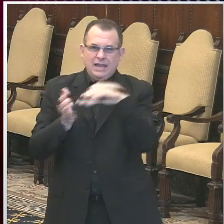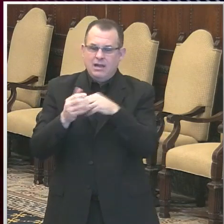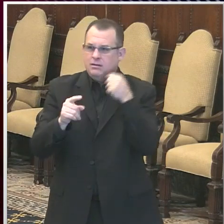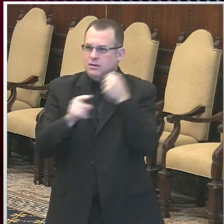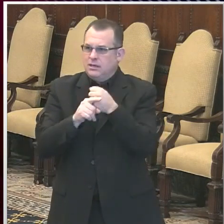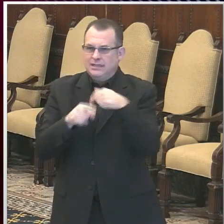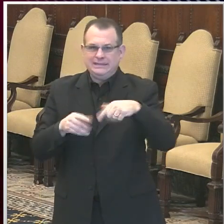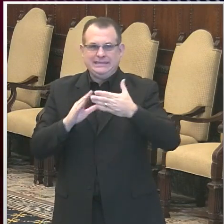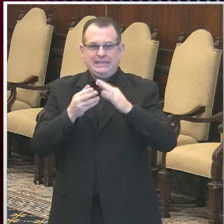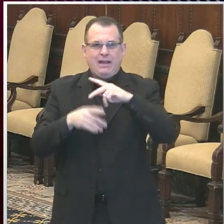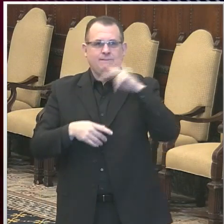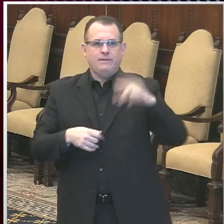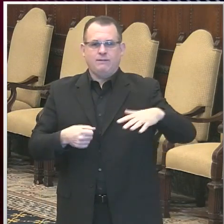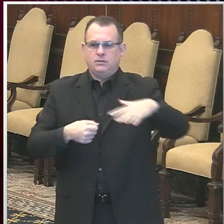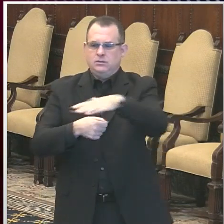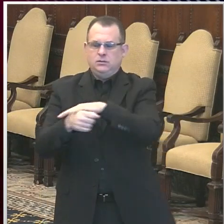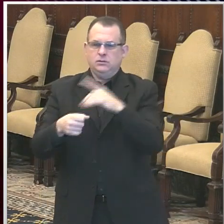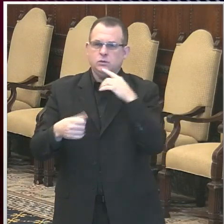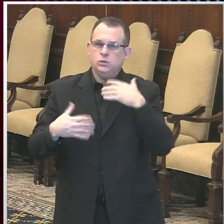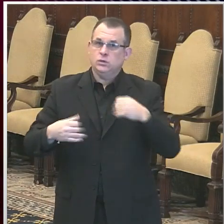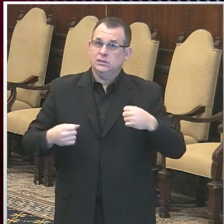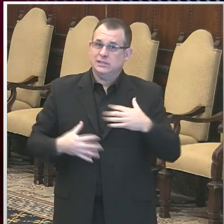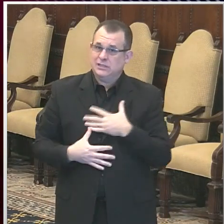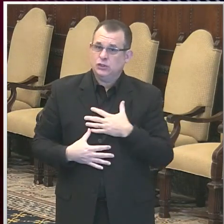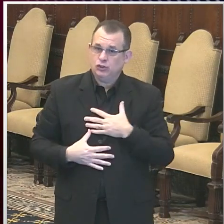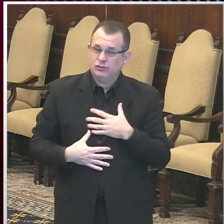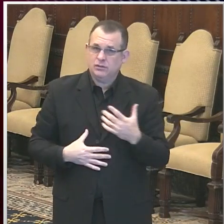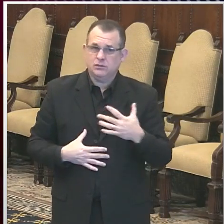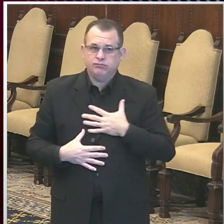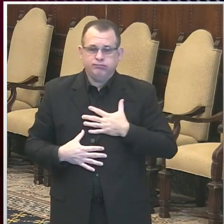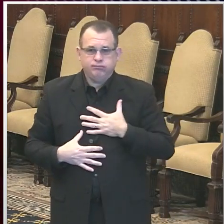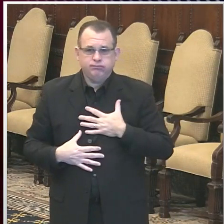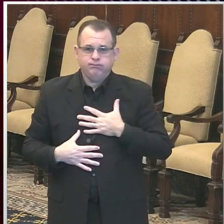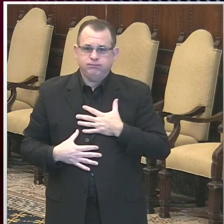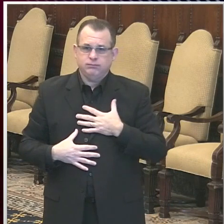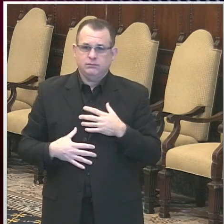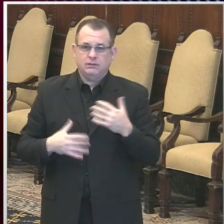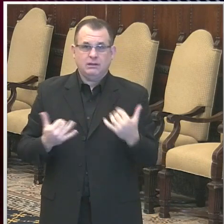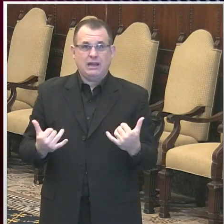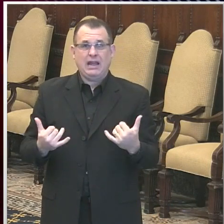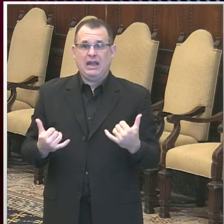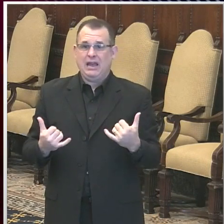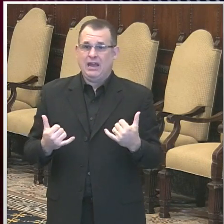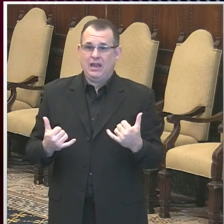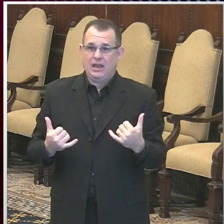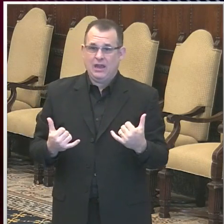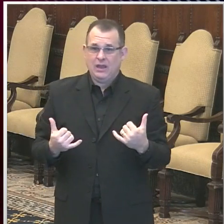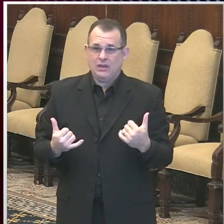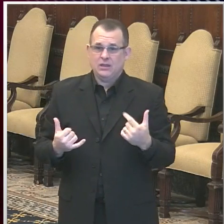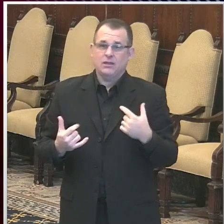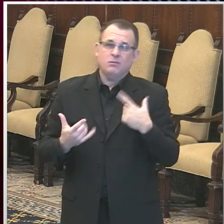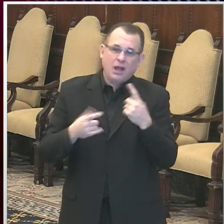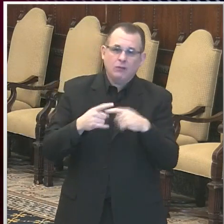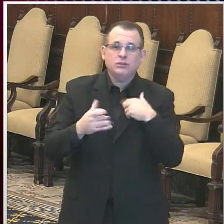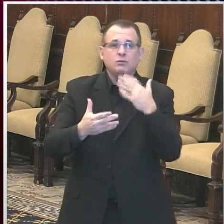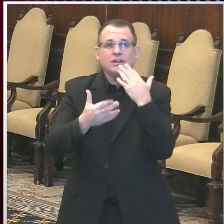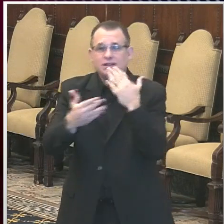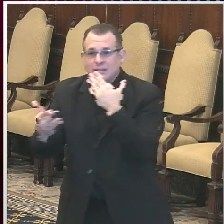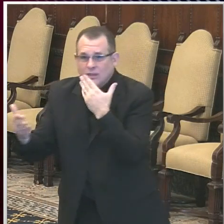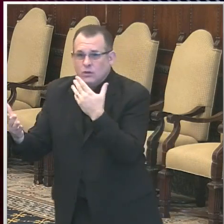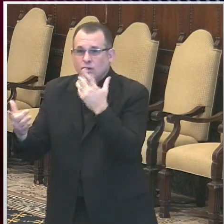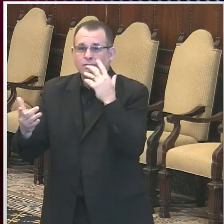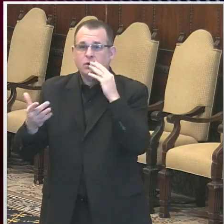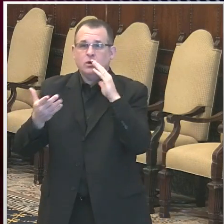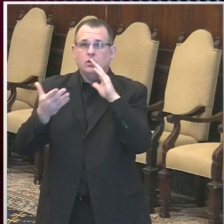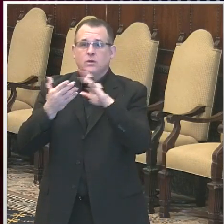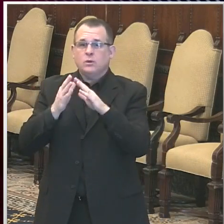it's very scary. We all feel that. But my message now is simply thank you. As I look around the city, my home, I